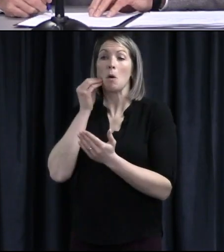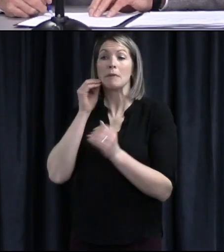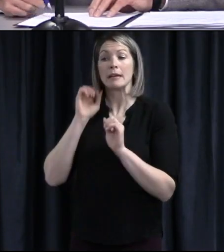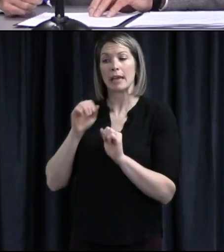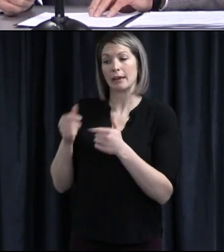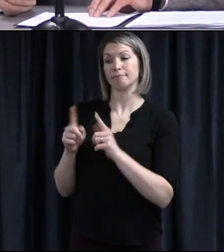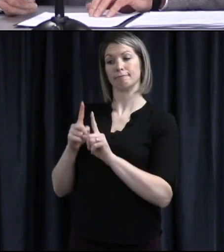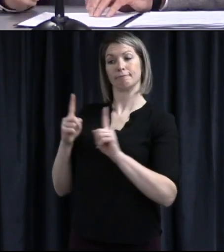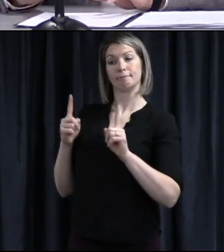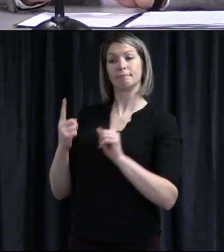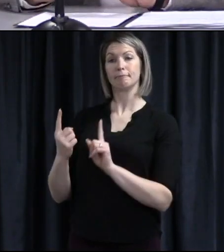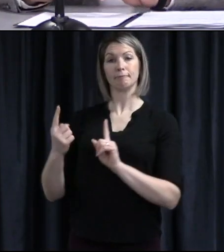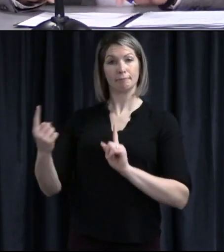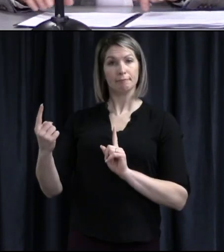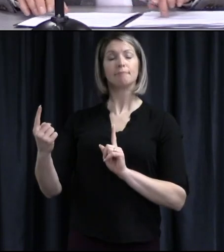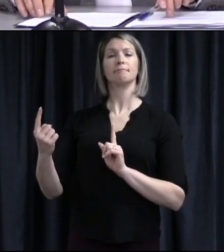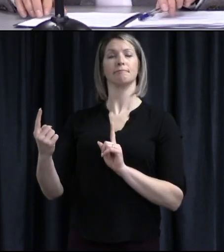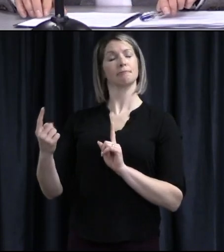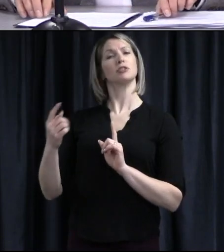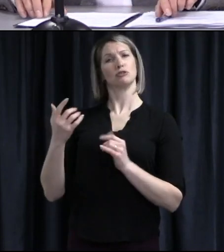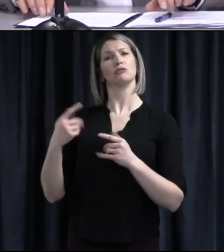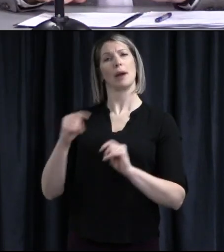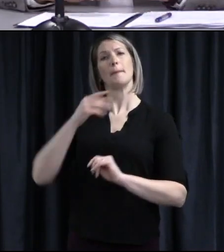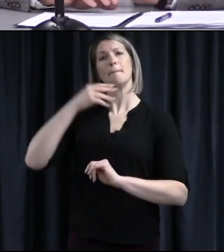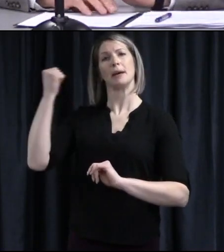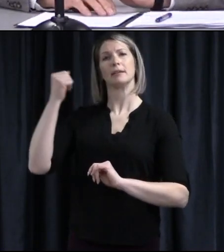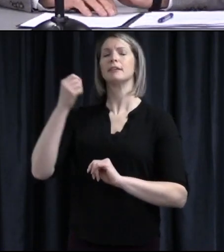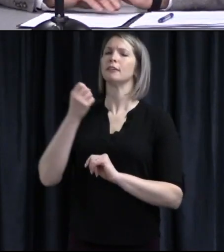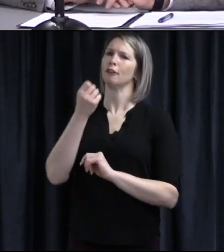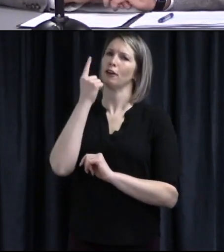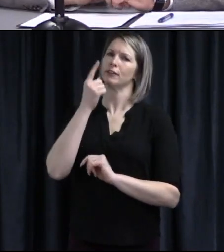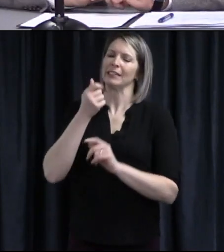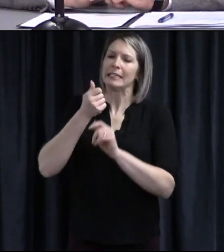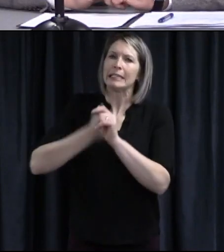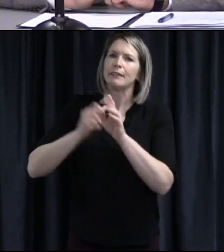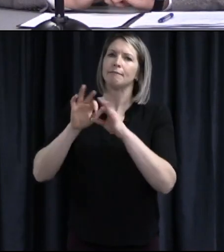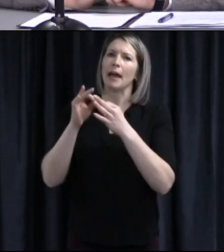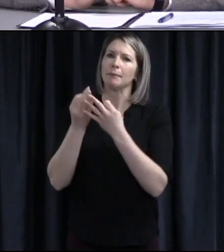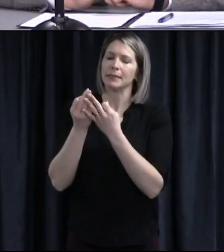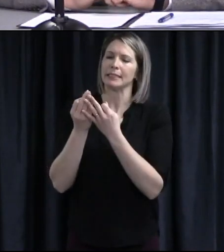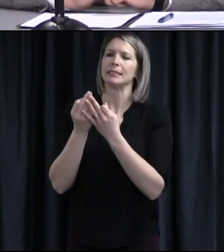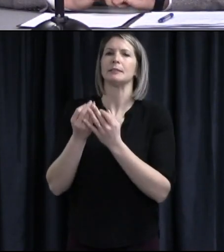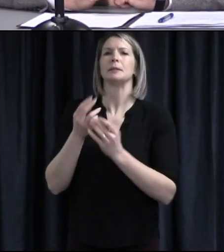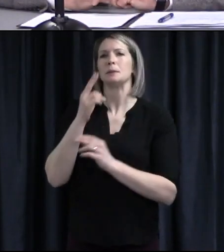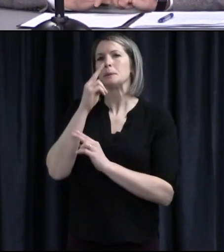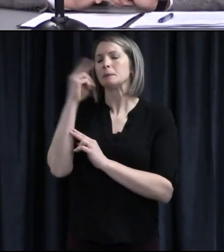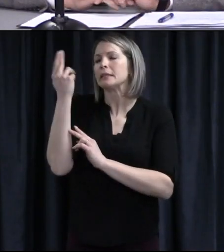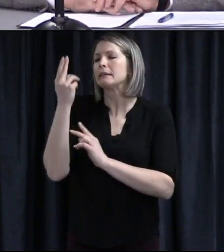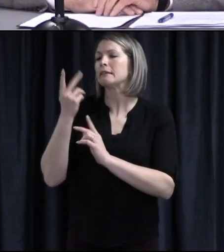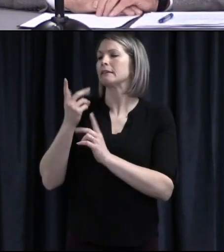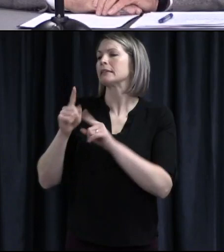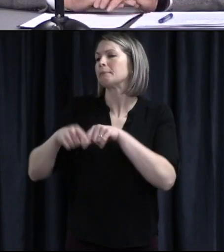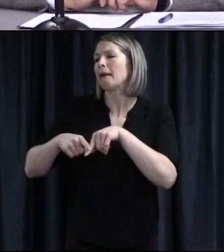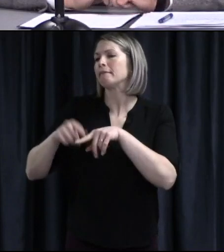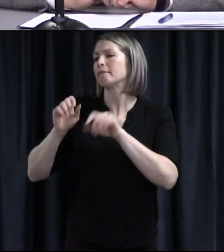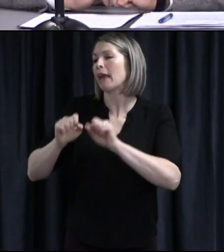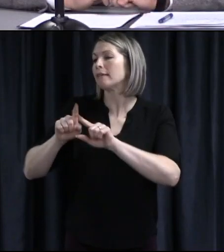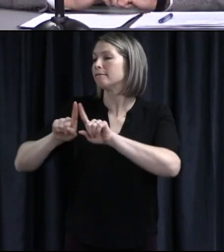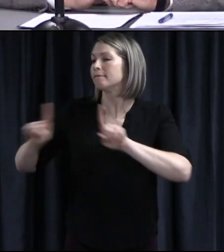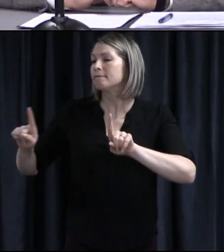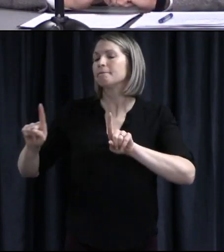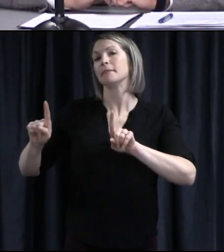a small nuclear family that might be quite difficult. Obviously, if they have any specific concerns related to their